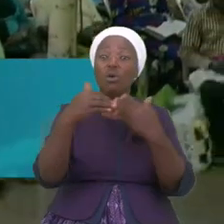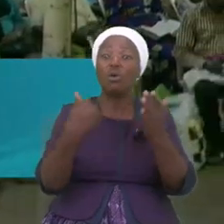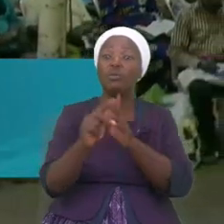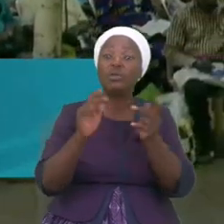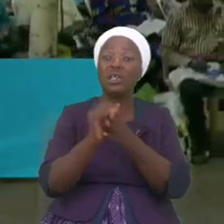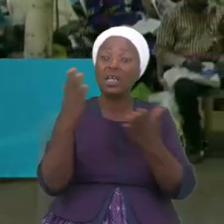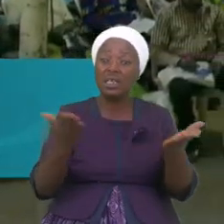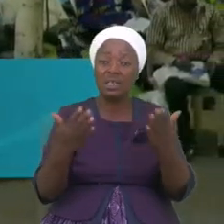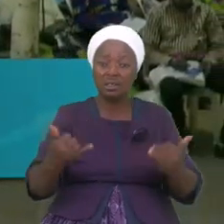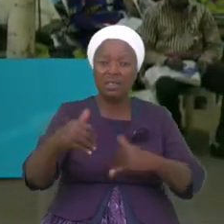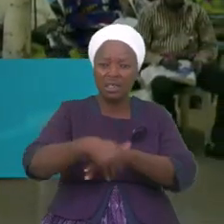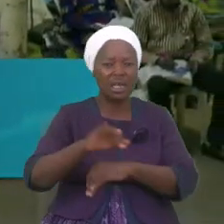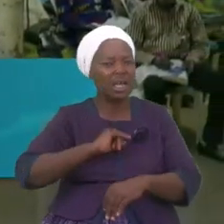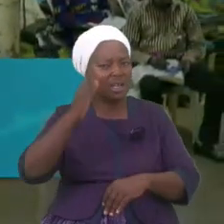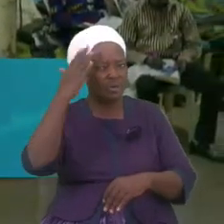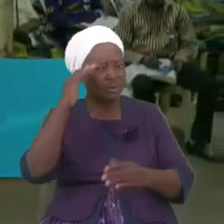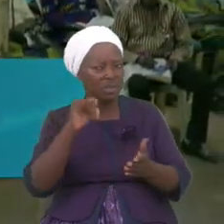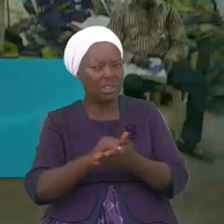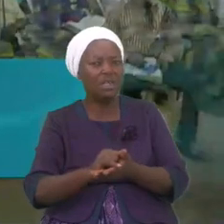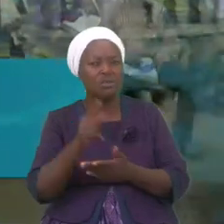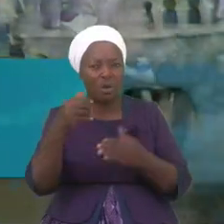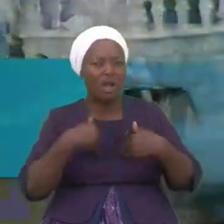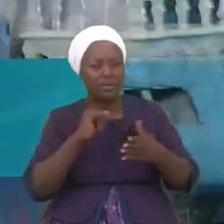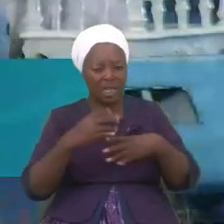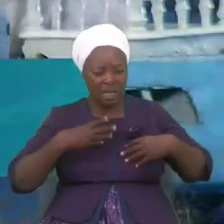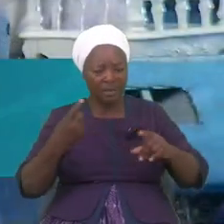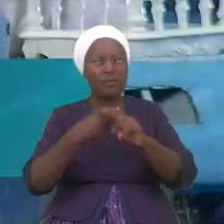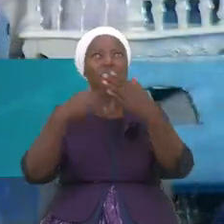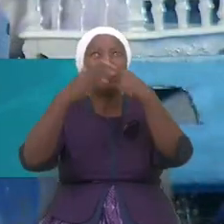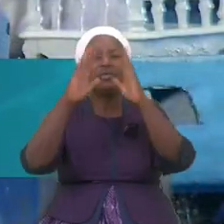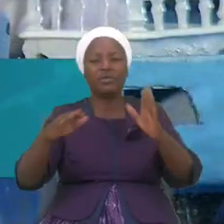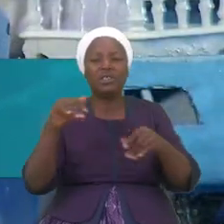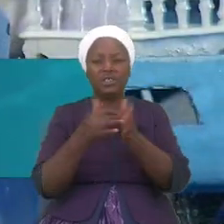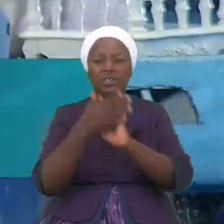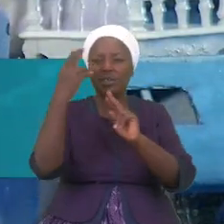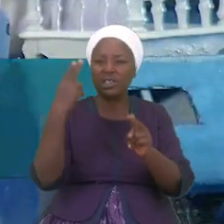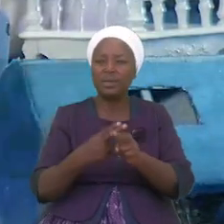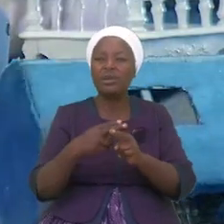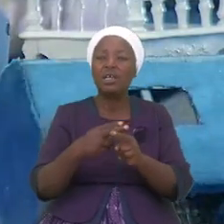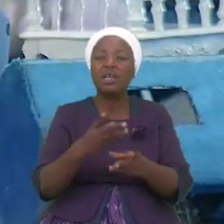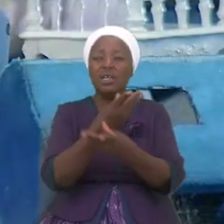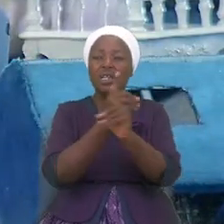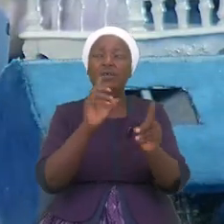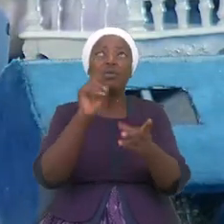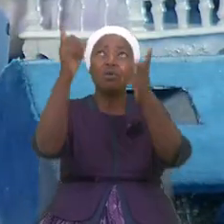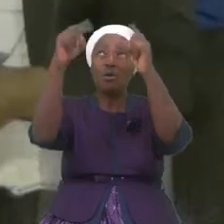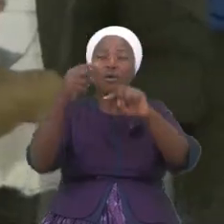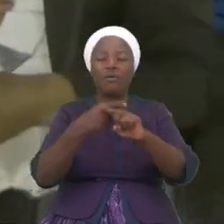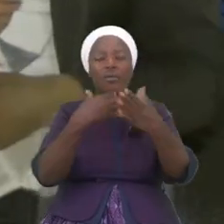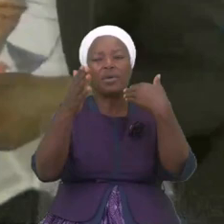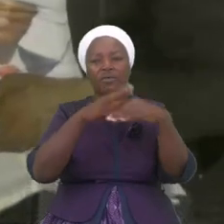rain falls from heaven, healing is going to fall from heaven. Deliverance is going to come from